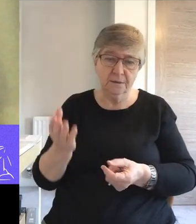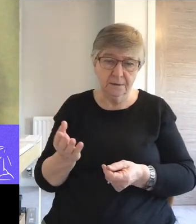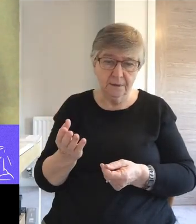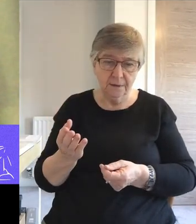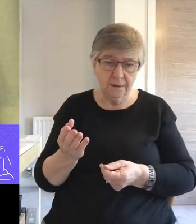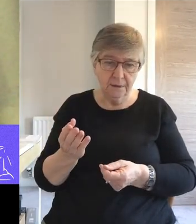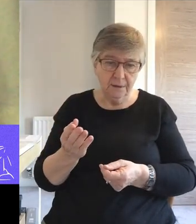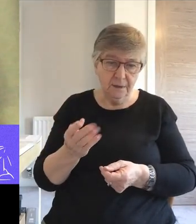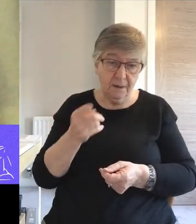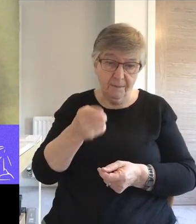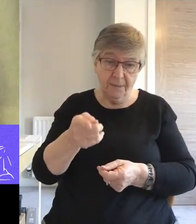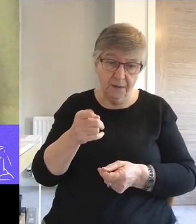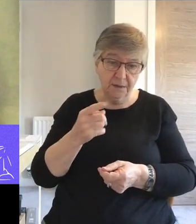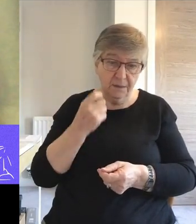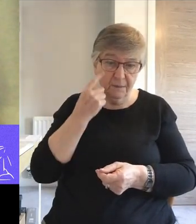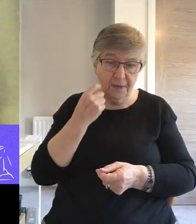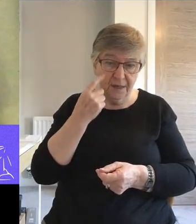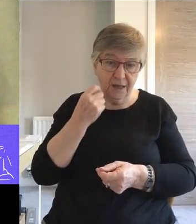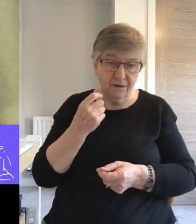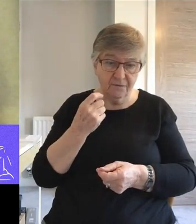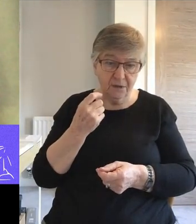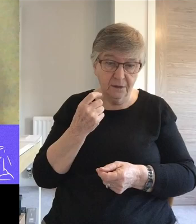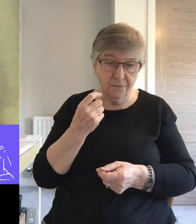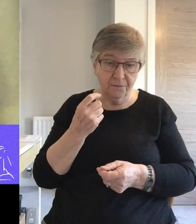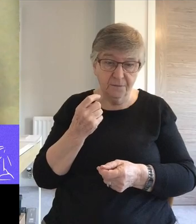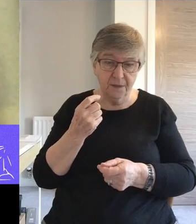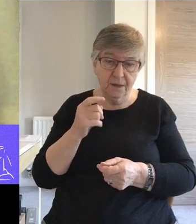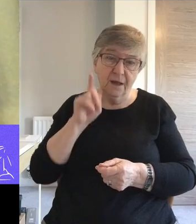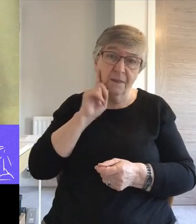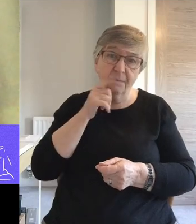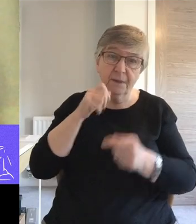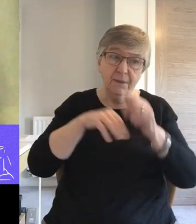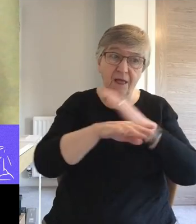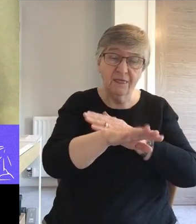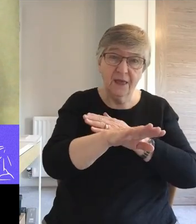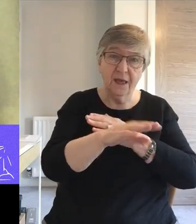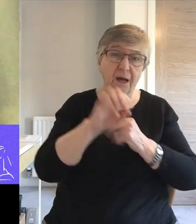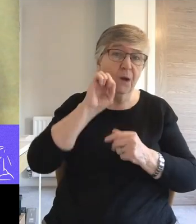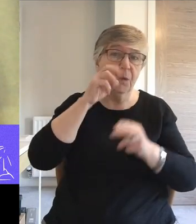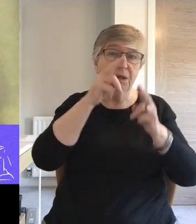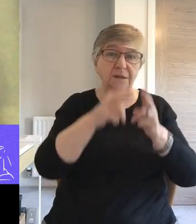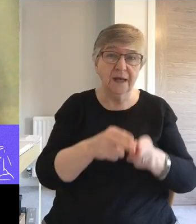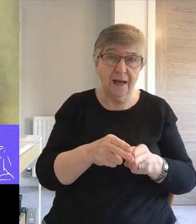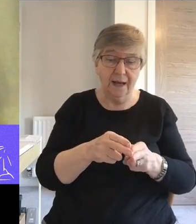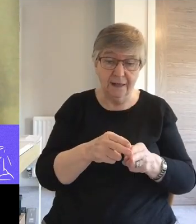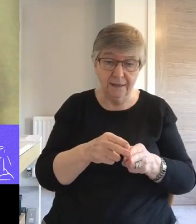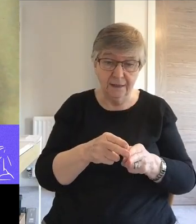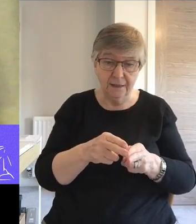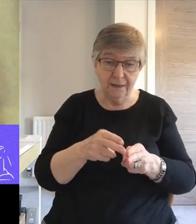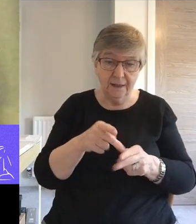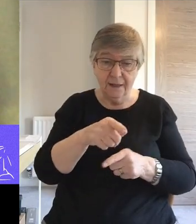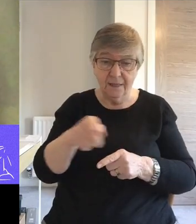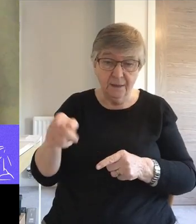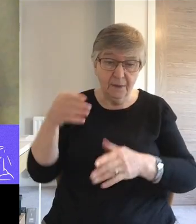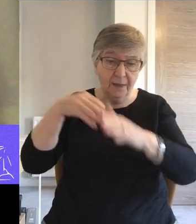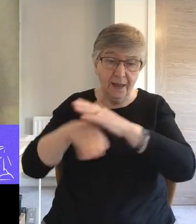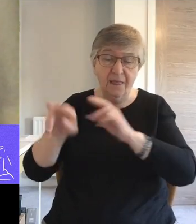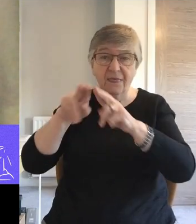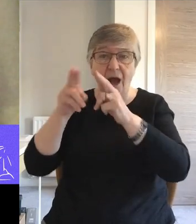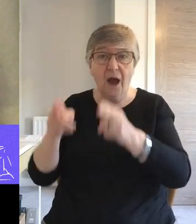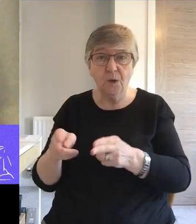Her victims do not know that the people die who go to her house, and that those who have